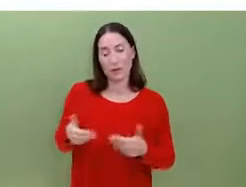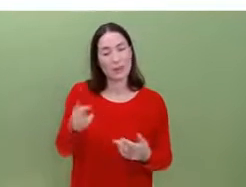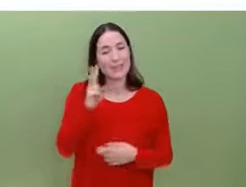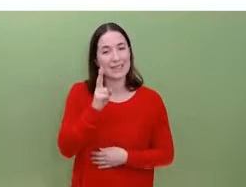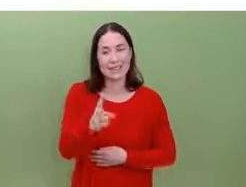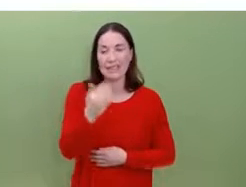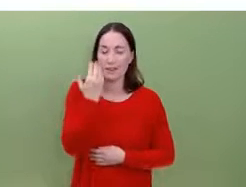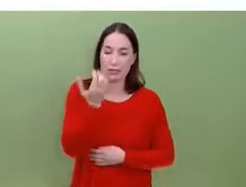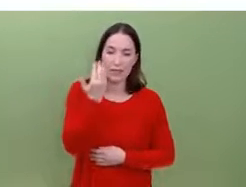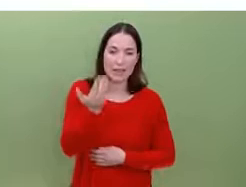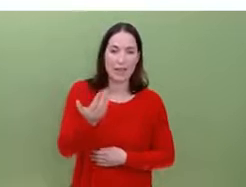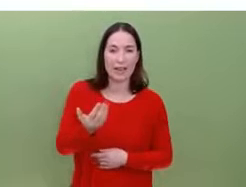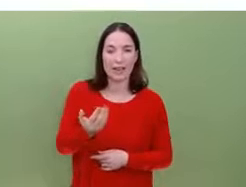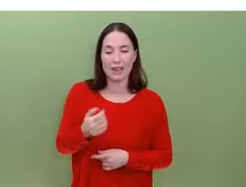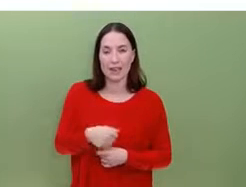people emerge with